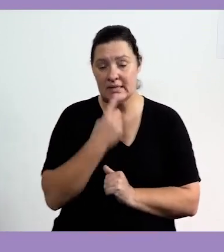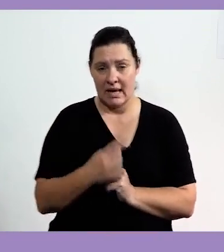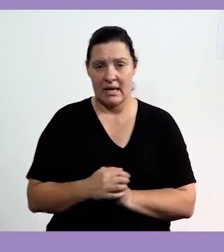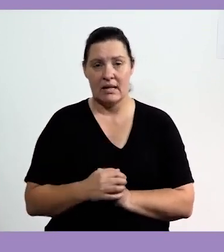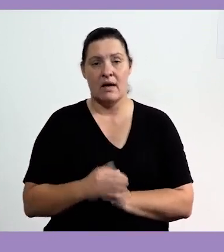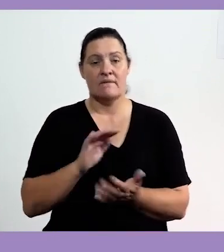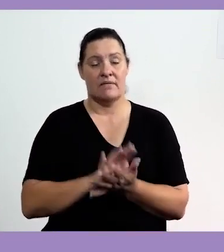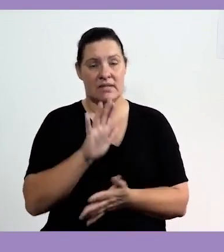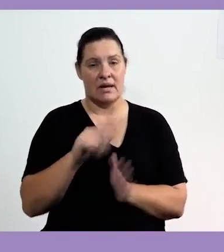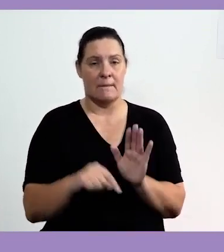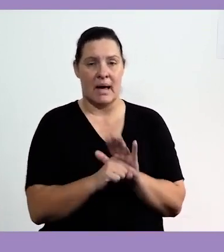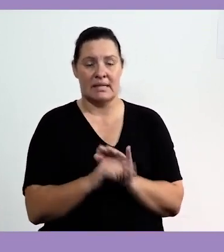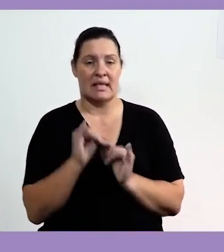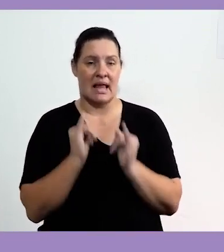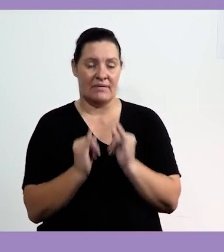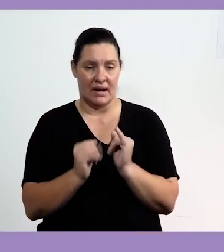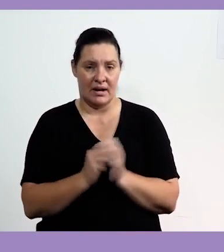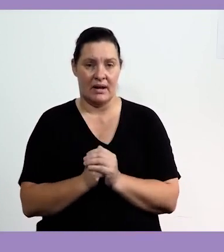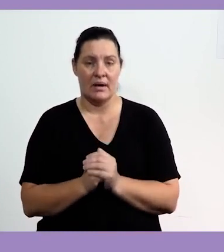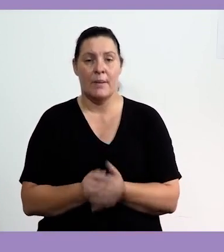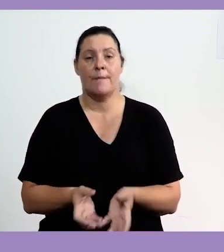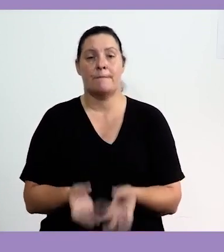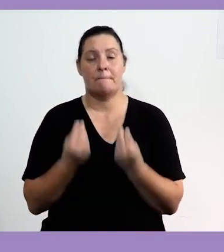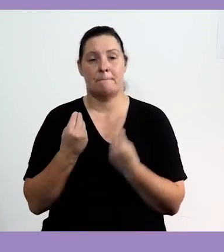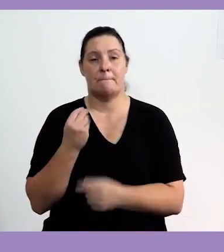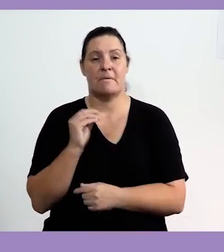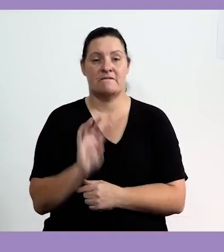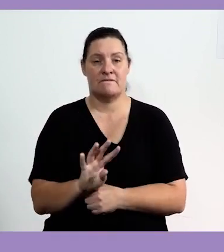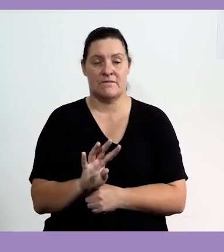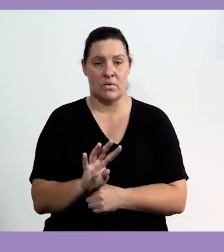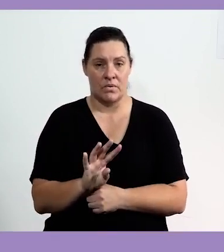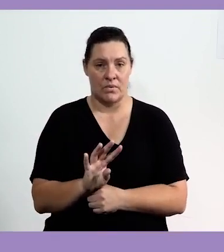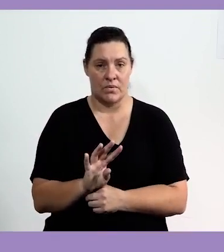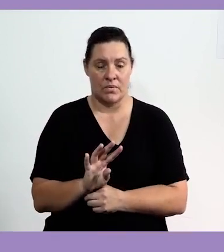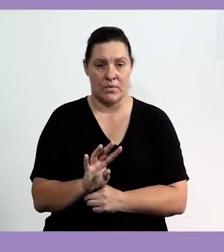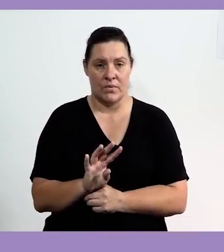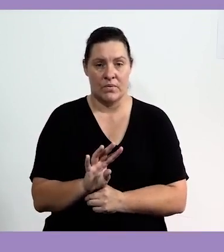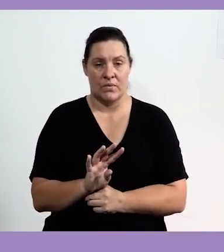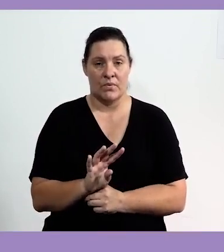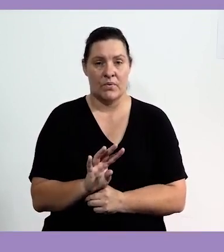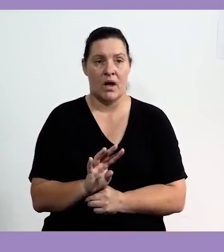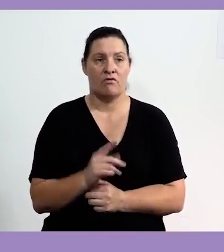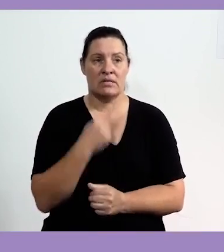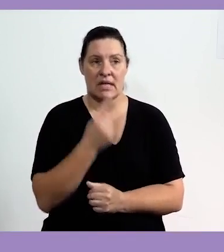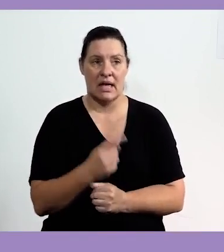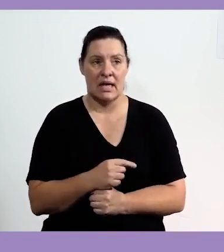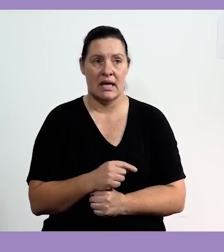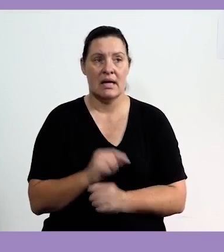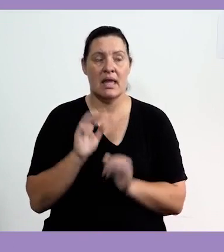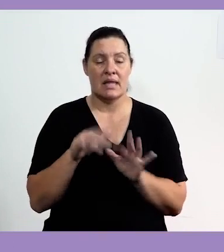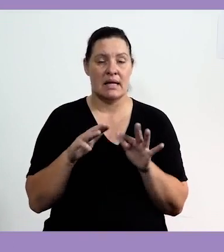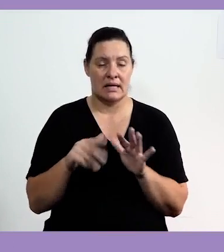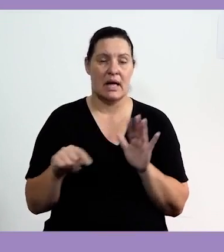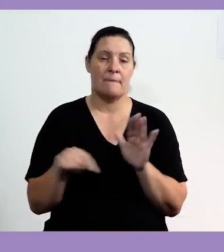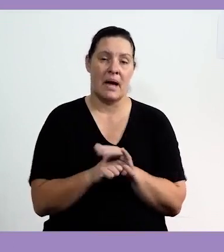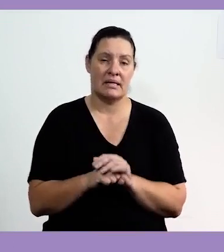So if I say 15 minus 11, that will give me a positive 4. And if I